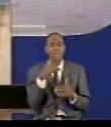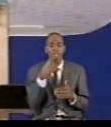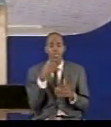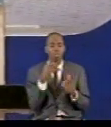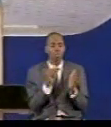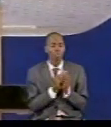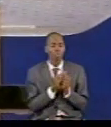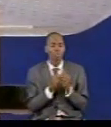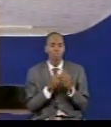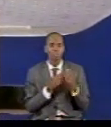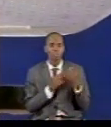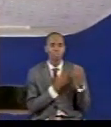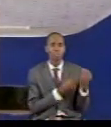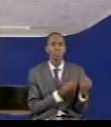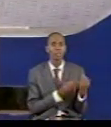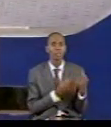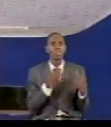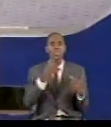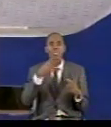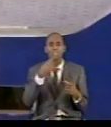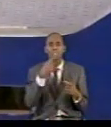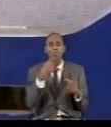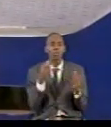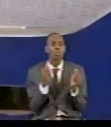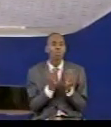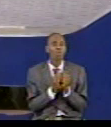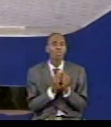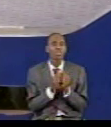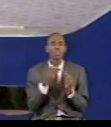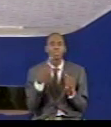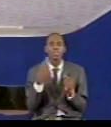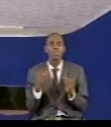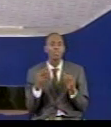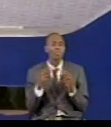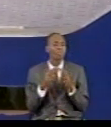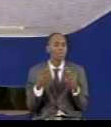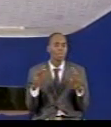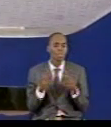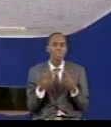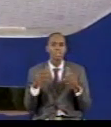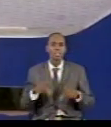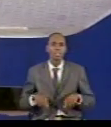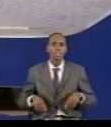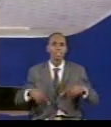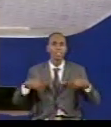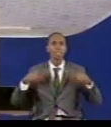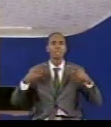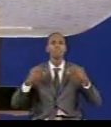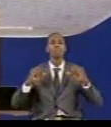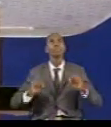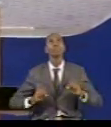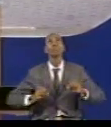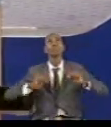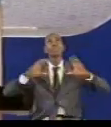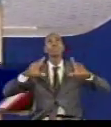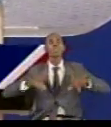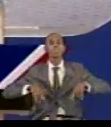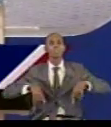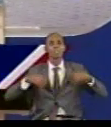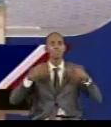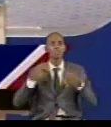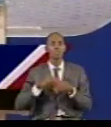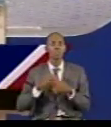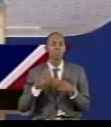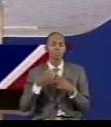courage. They spoke with their very life, committing their life into what they